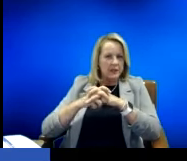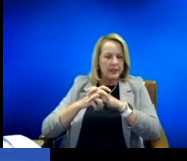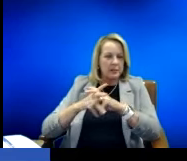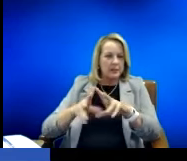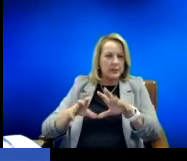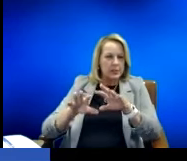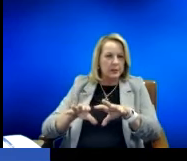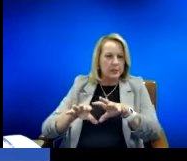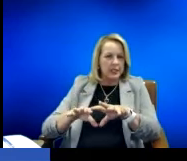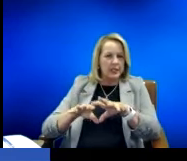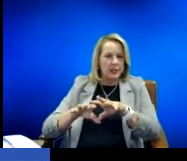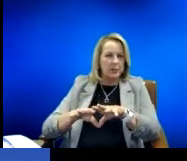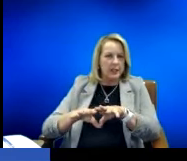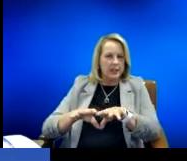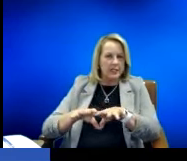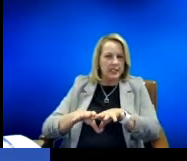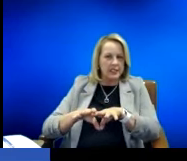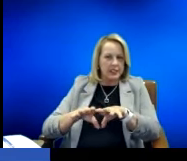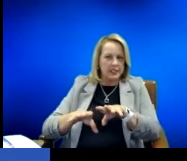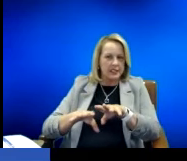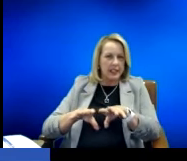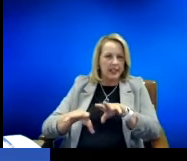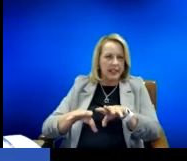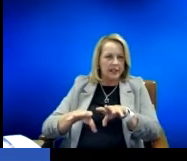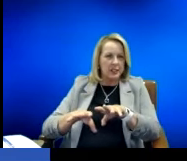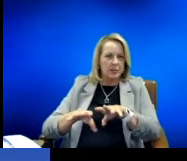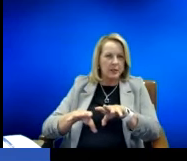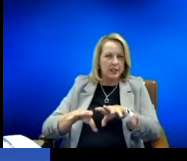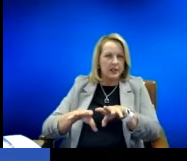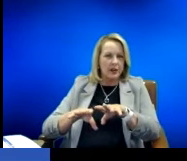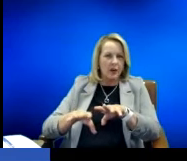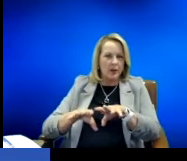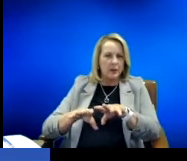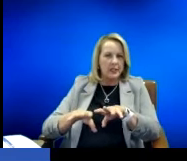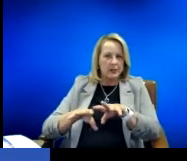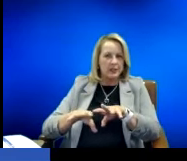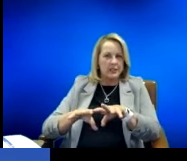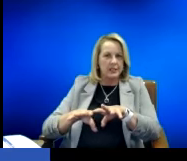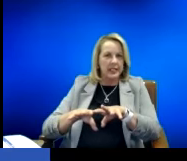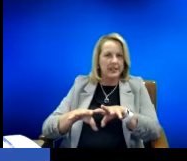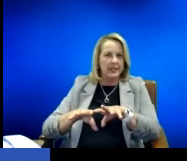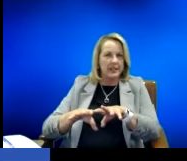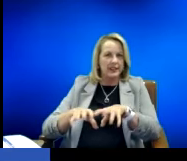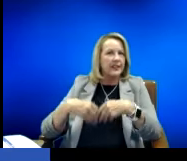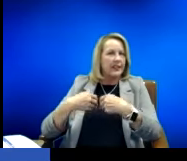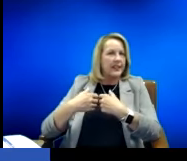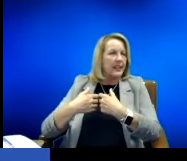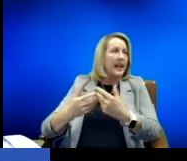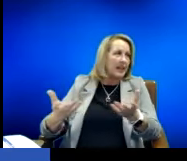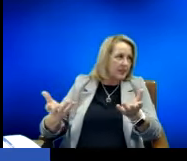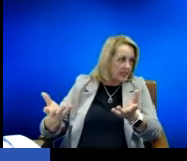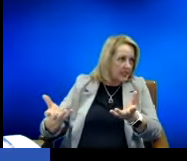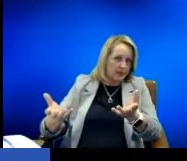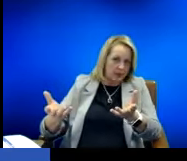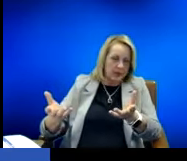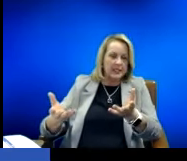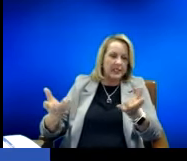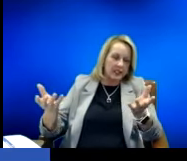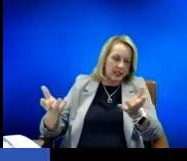available. This particular presentation is not out there, but there are resources out there that have